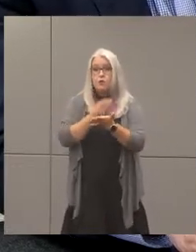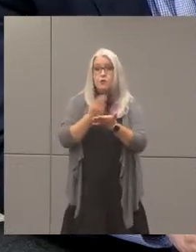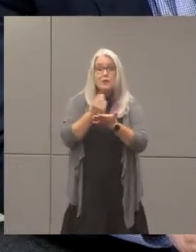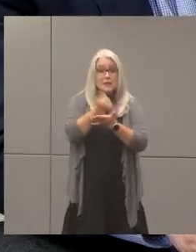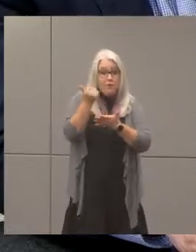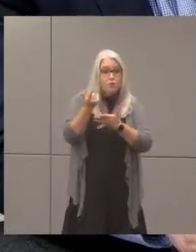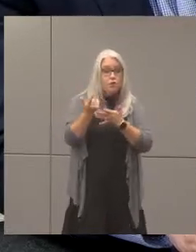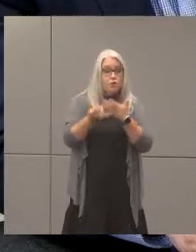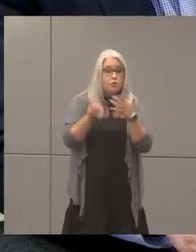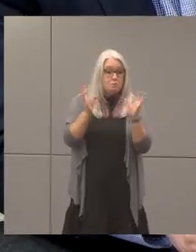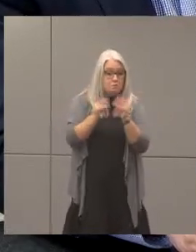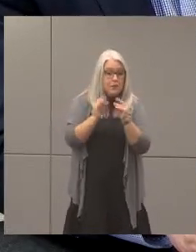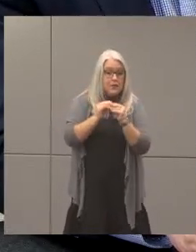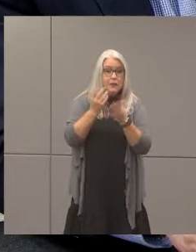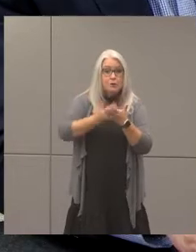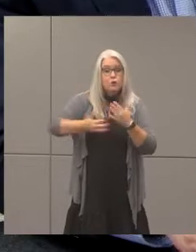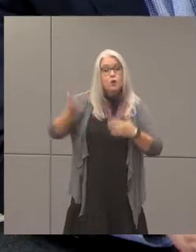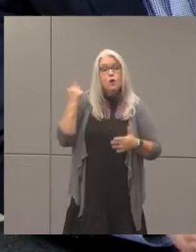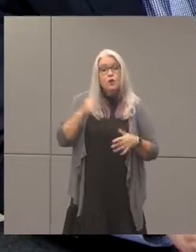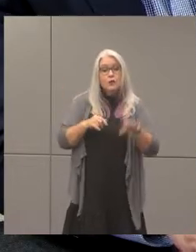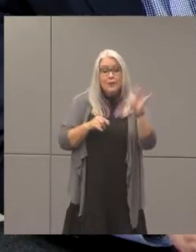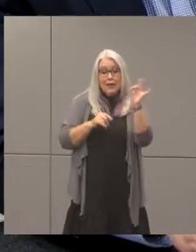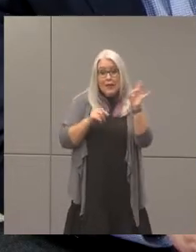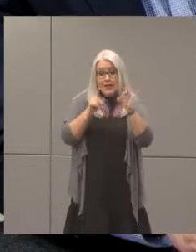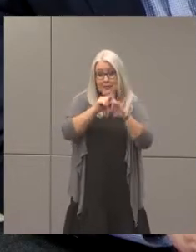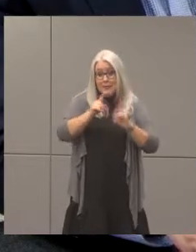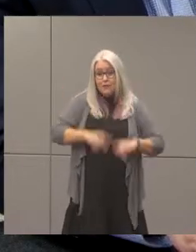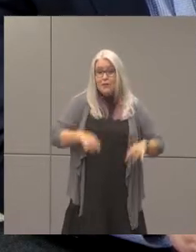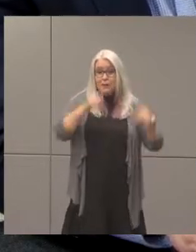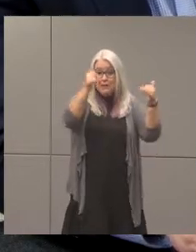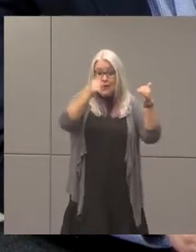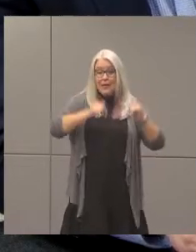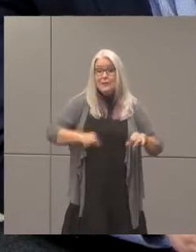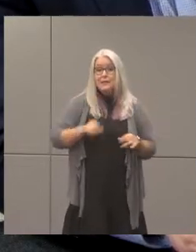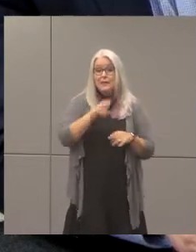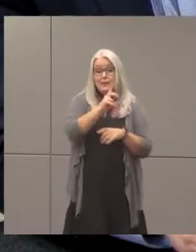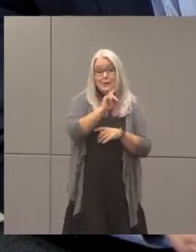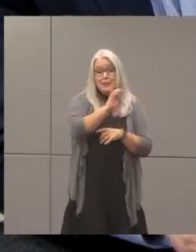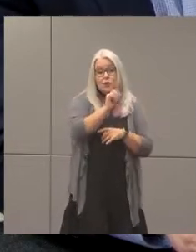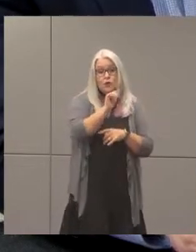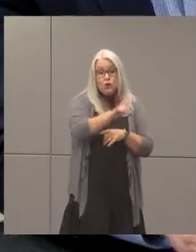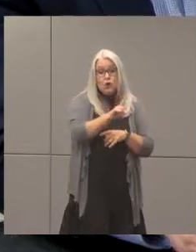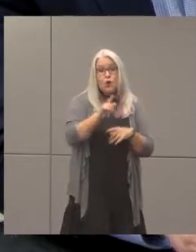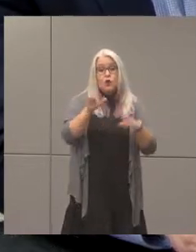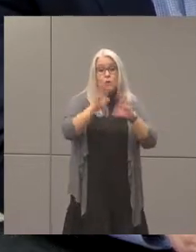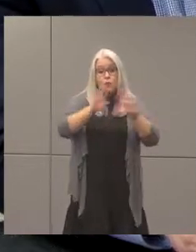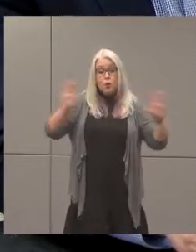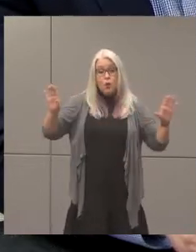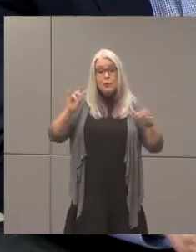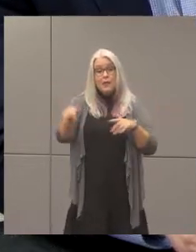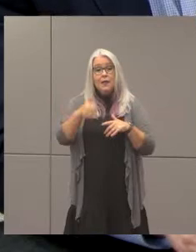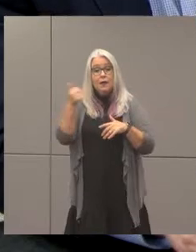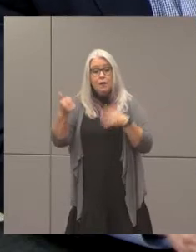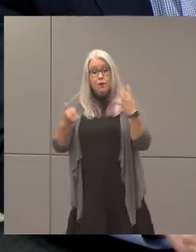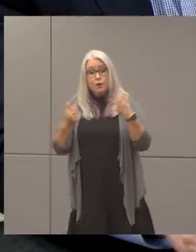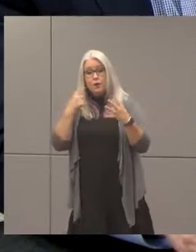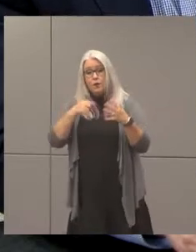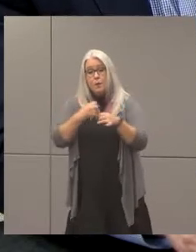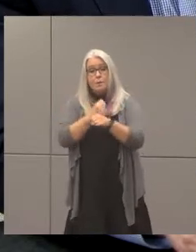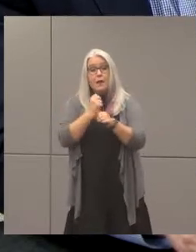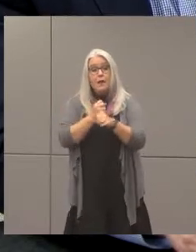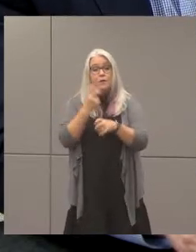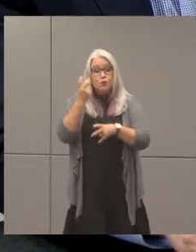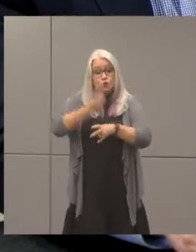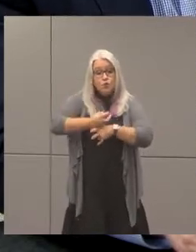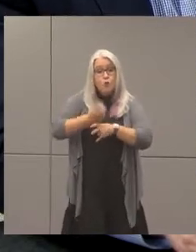You'll recall there's a package of 8 different signs, 4 of which are digital boards. The other 4 are made of stone. An update